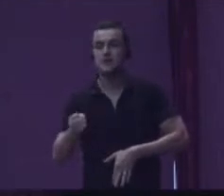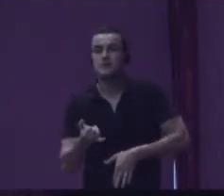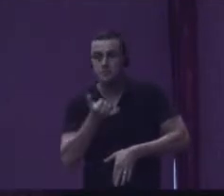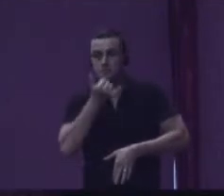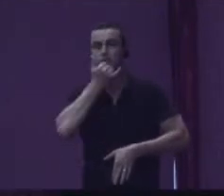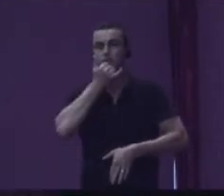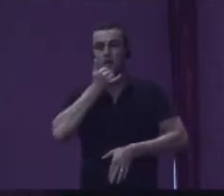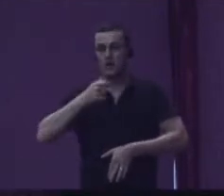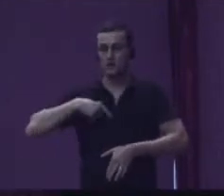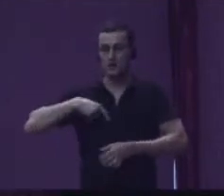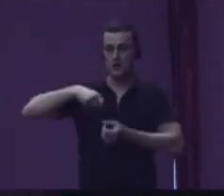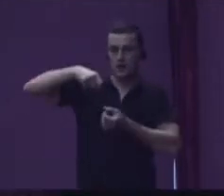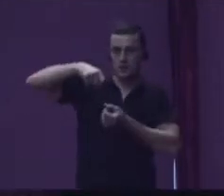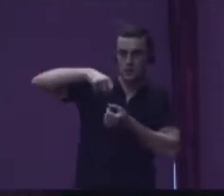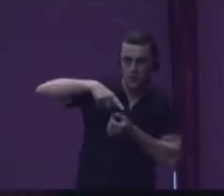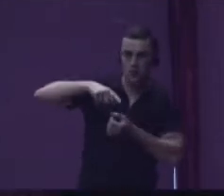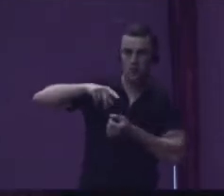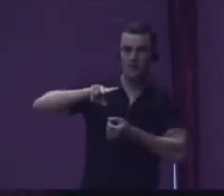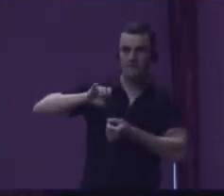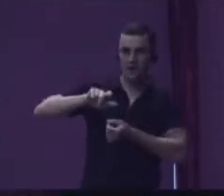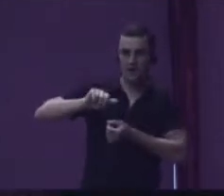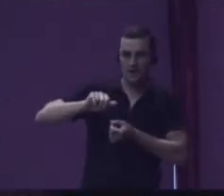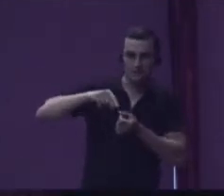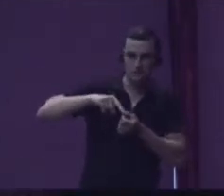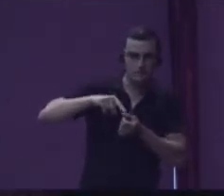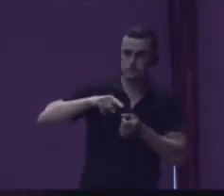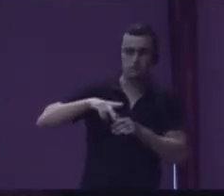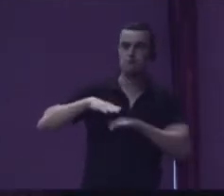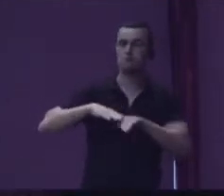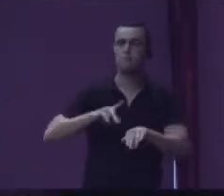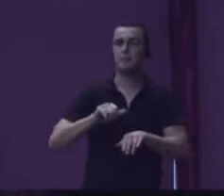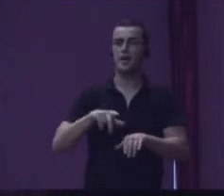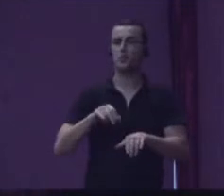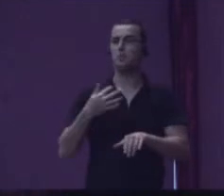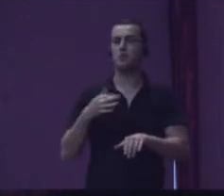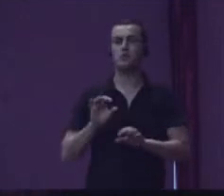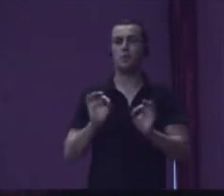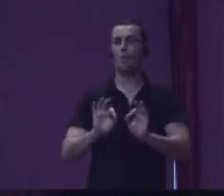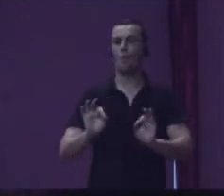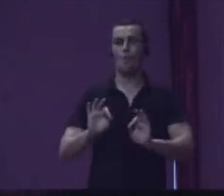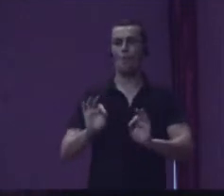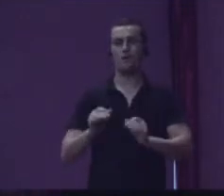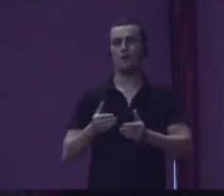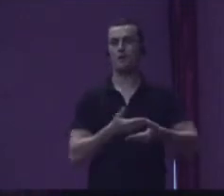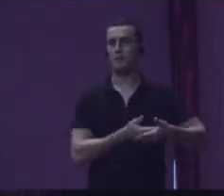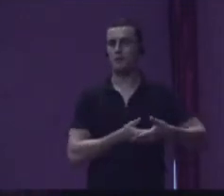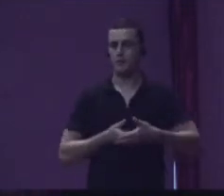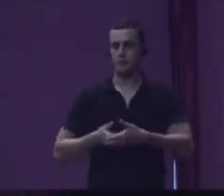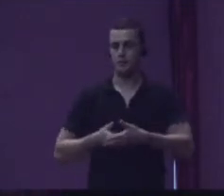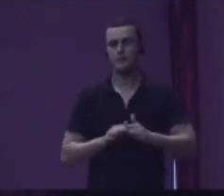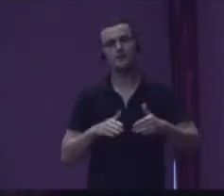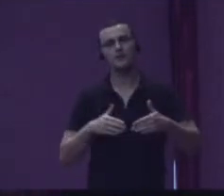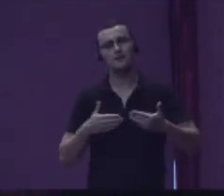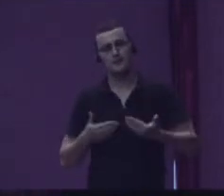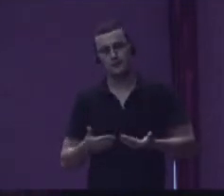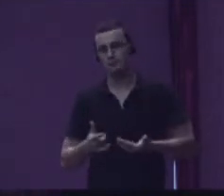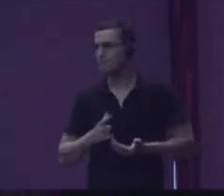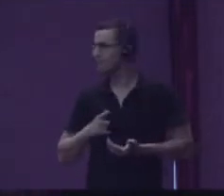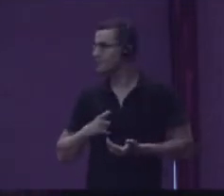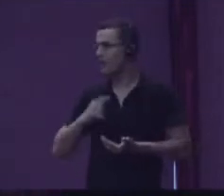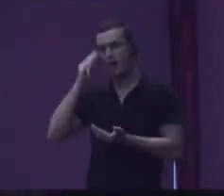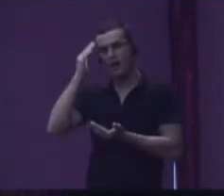get this innovation as well as the syncretism of the different methods, the modern and the